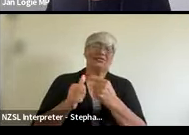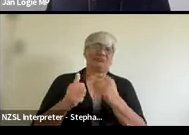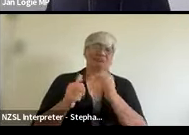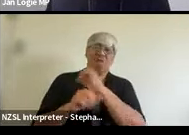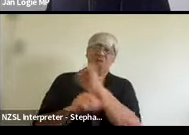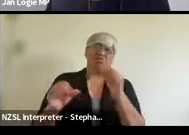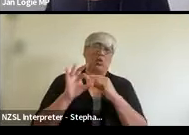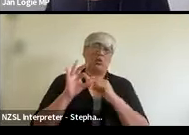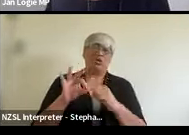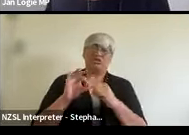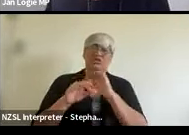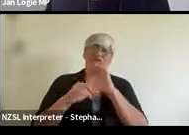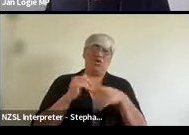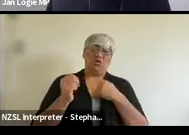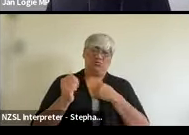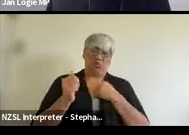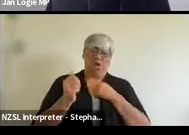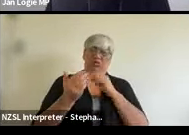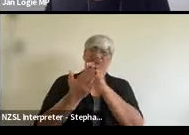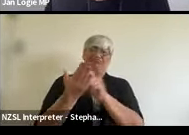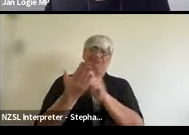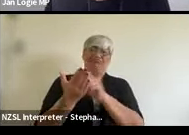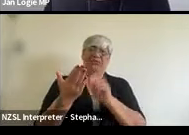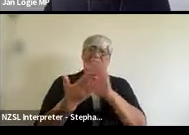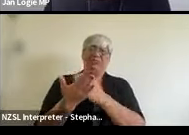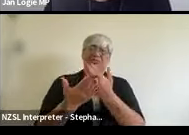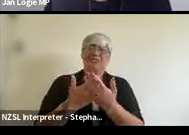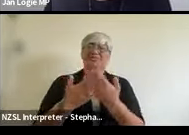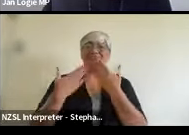questions about my submission that you may have.